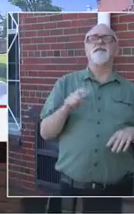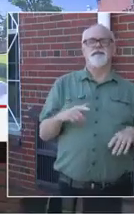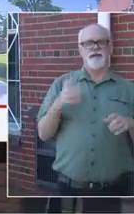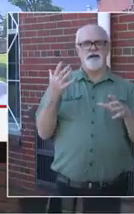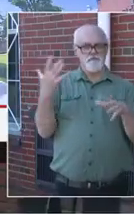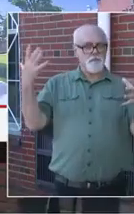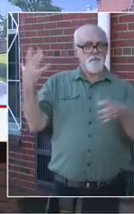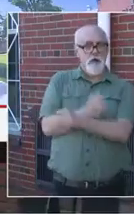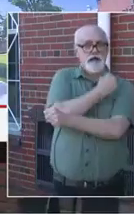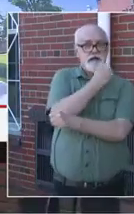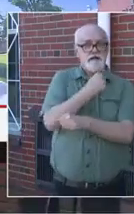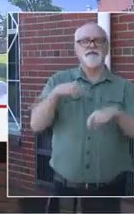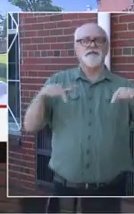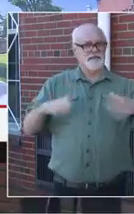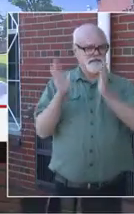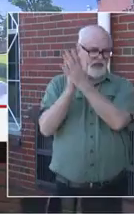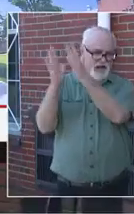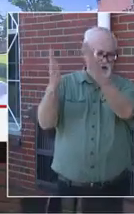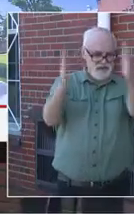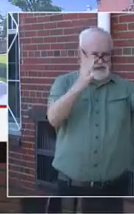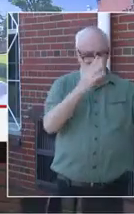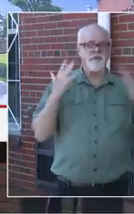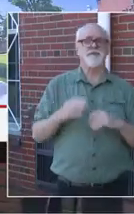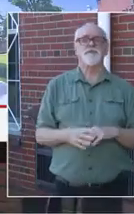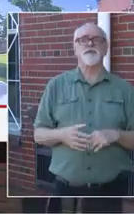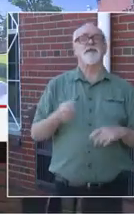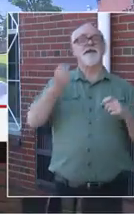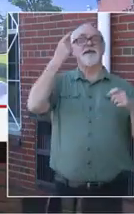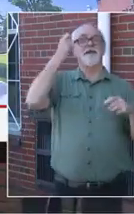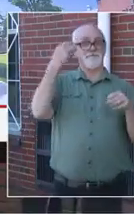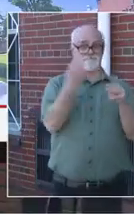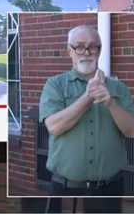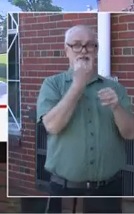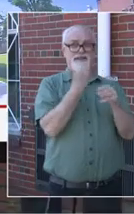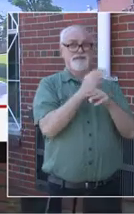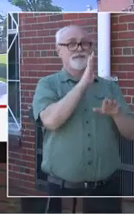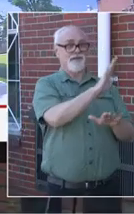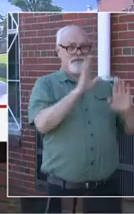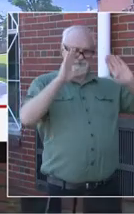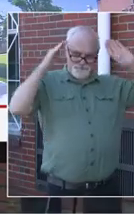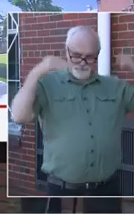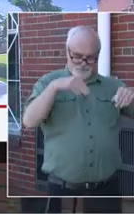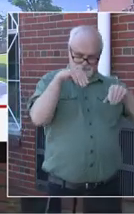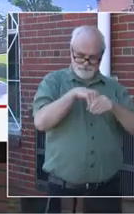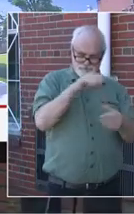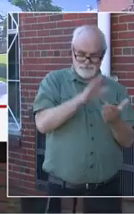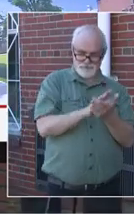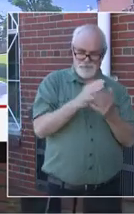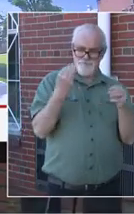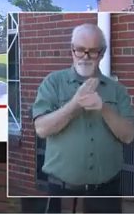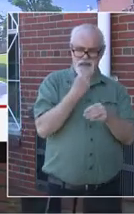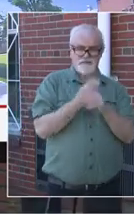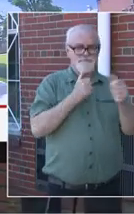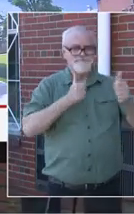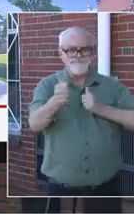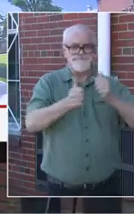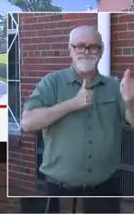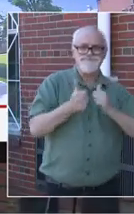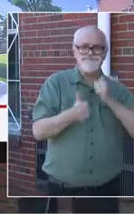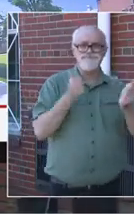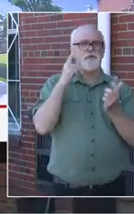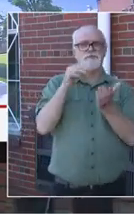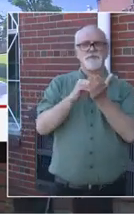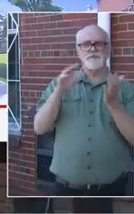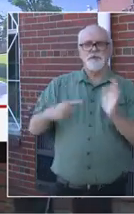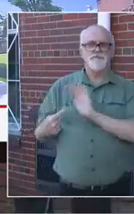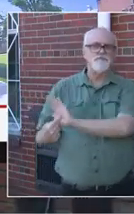us in DC Public Schools. This school has continued to thrive in math, and our math competition allows our students to show their proficiency